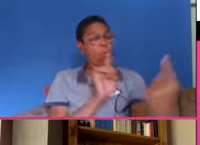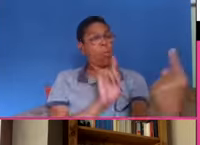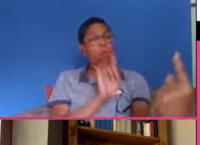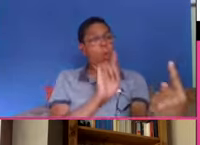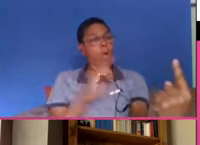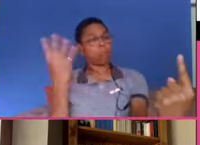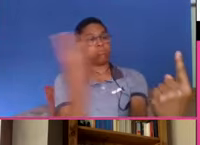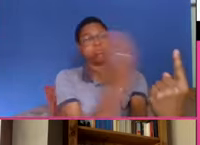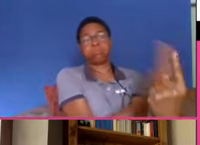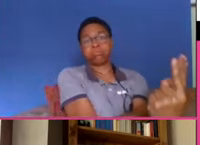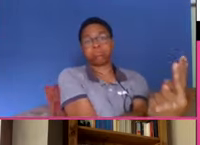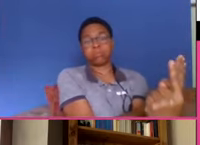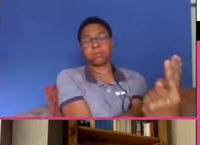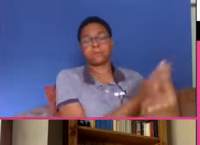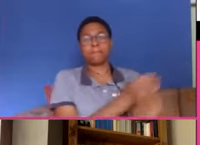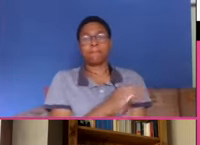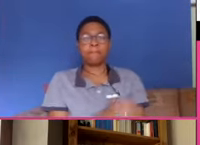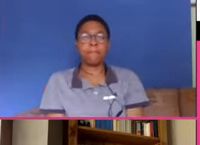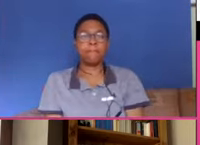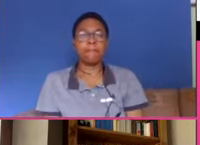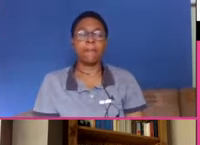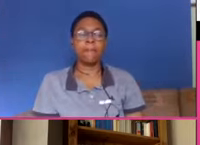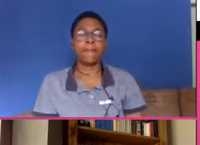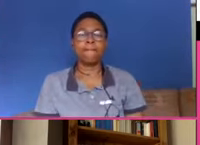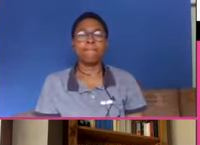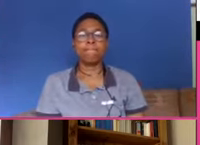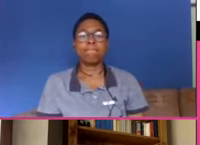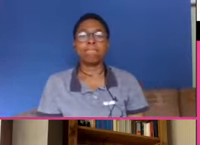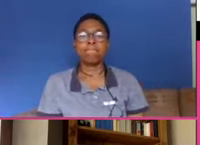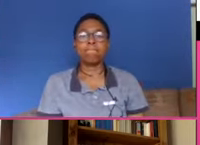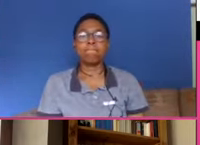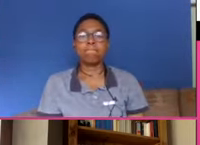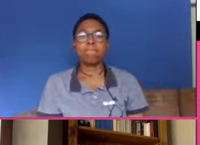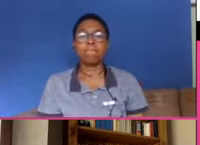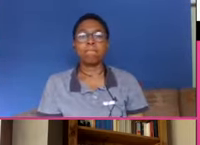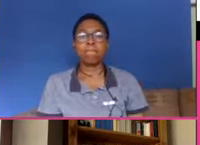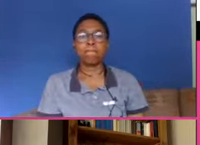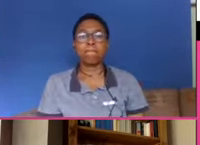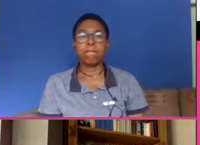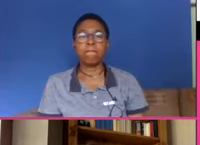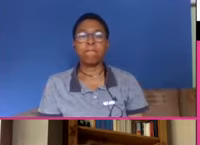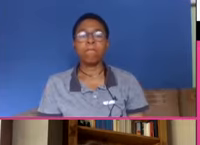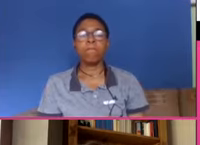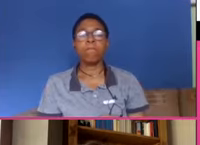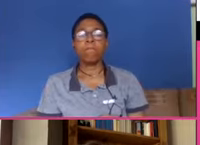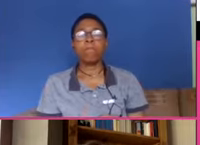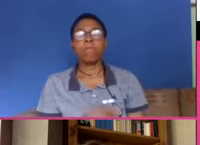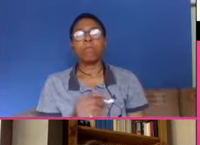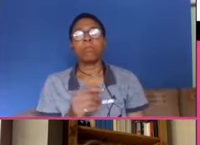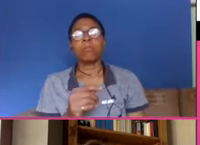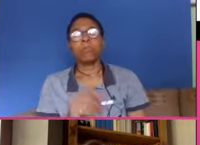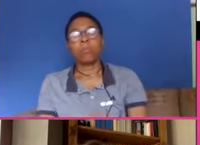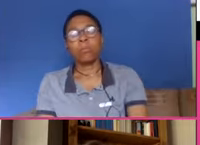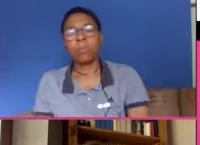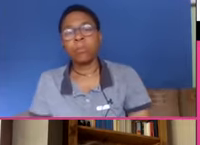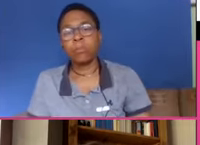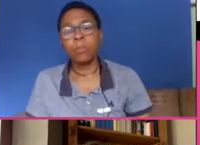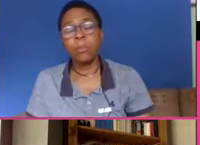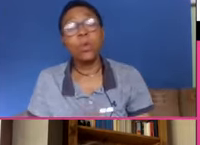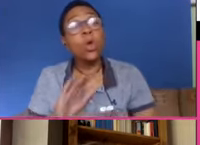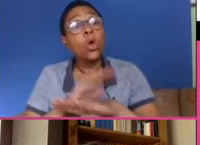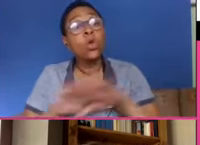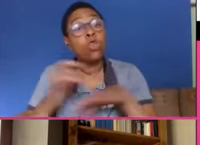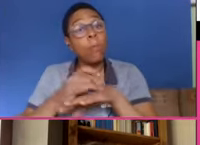other where they cannot achieve social distancing. It is not recommended for non-professionals to consider